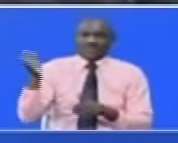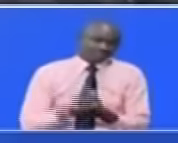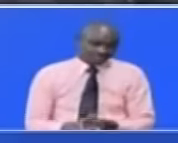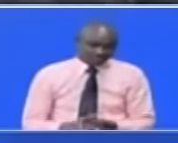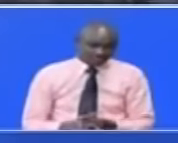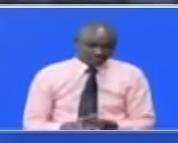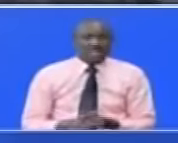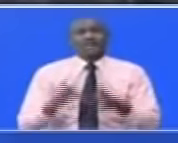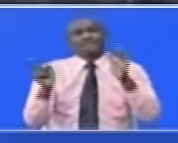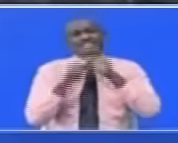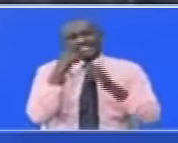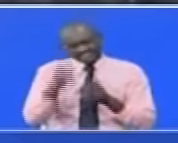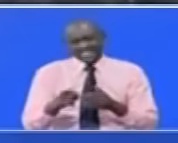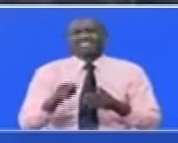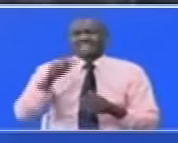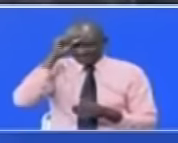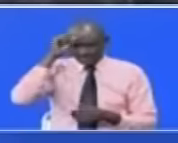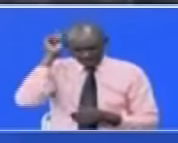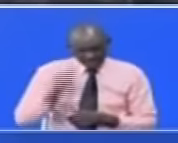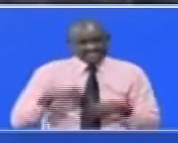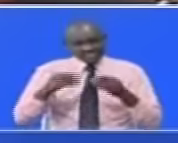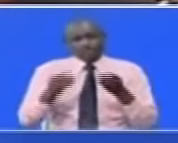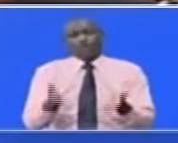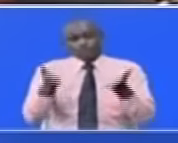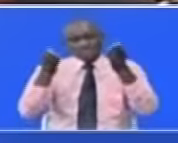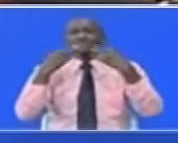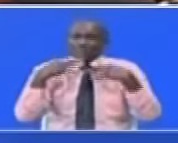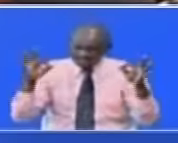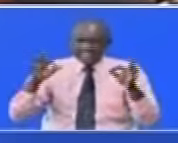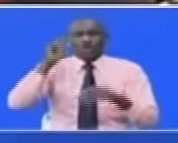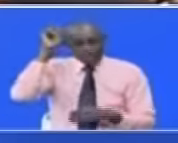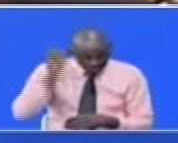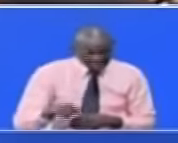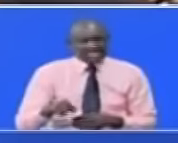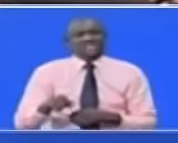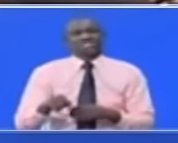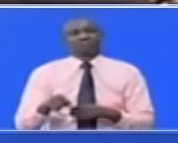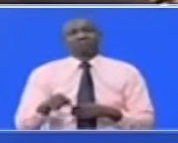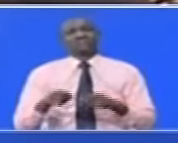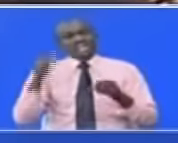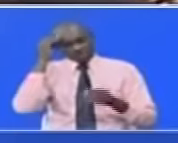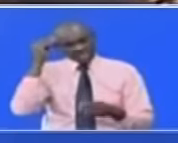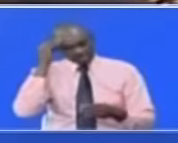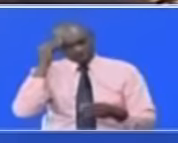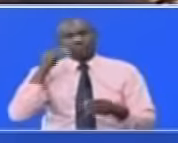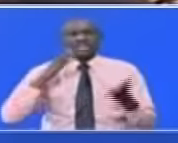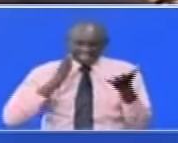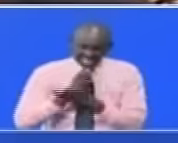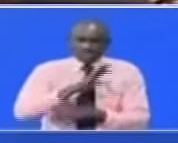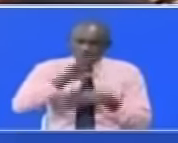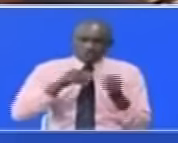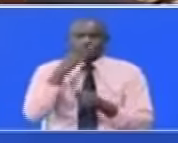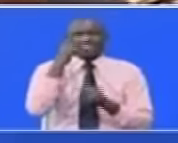says the government will continue to promote free and compulsory basic education and ensure education for all in line with the Constitution of Kenya and Vision